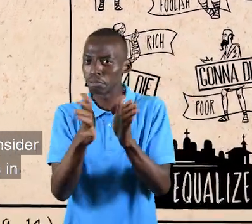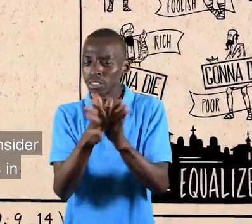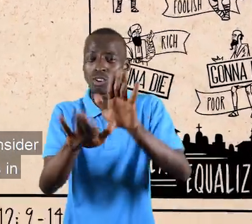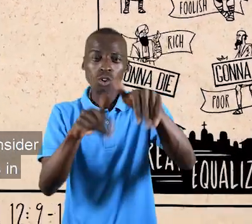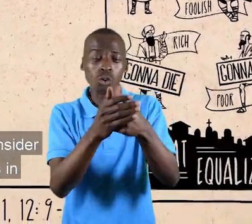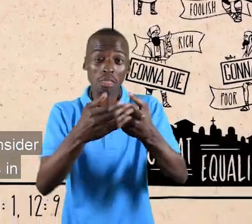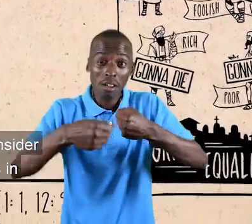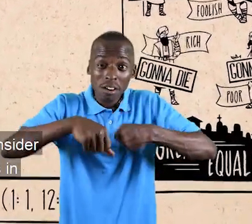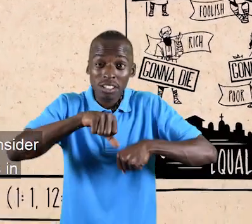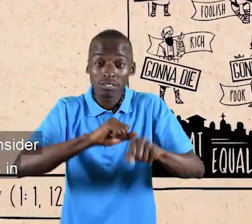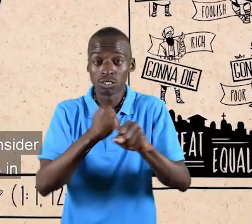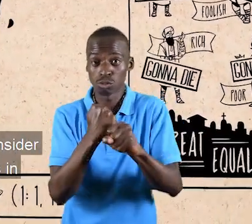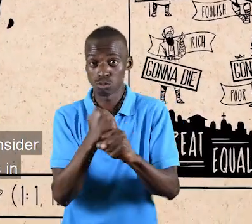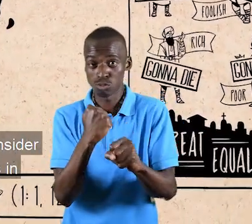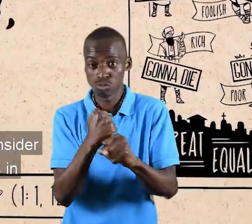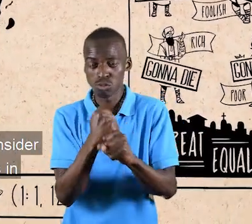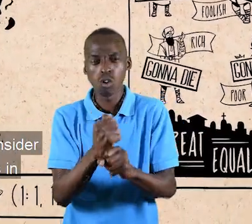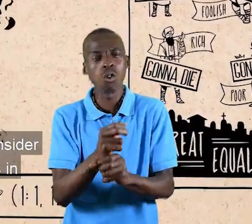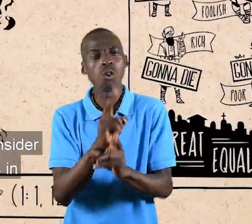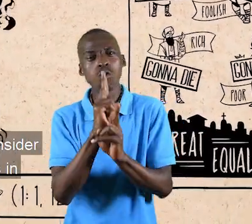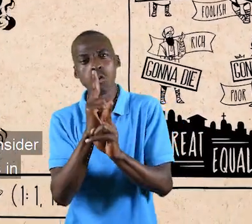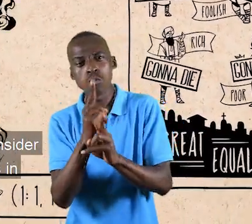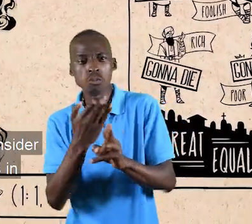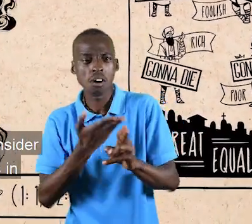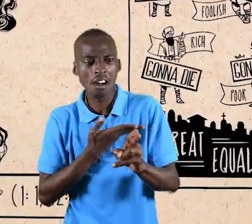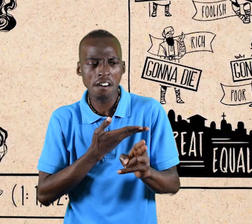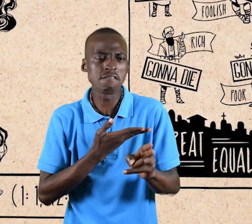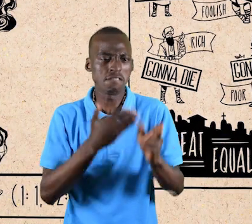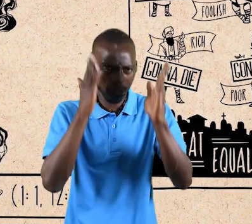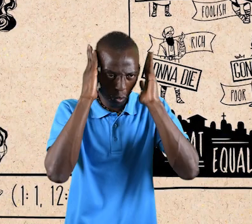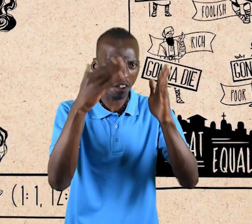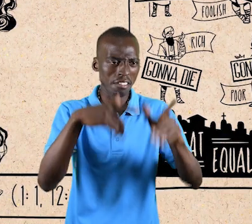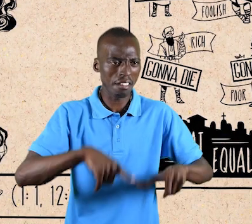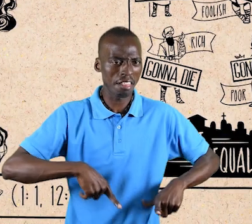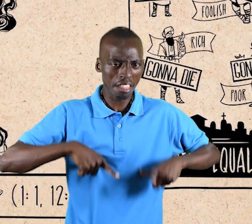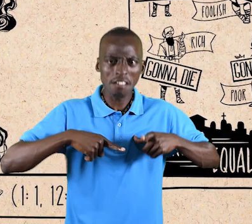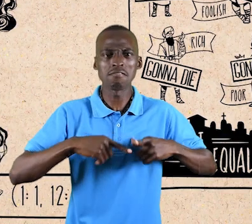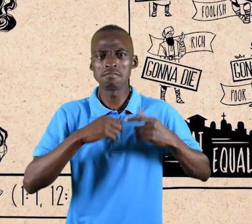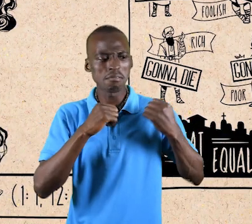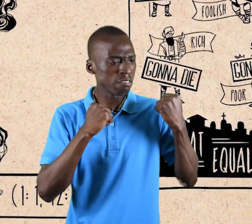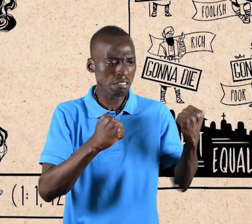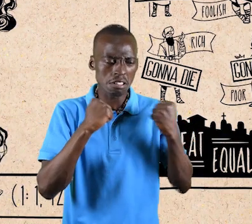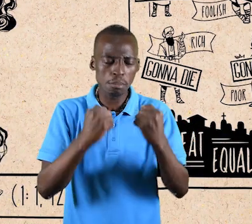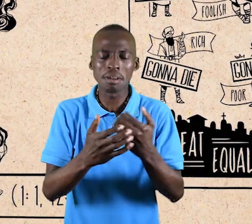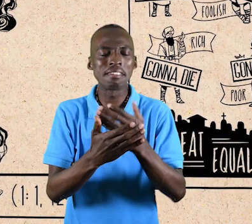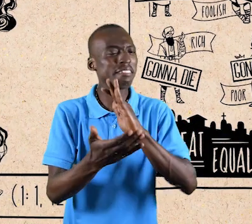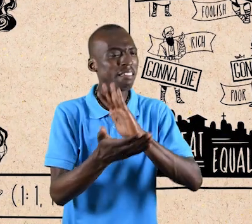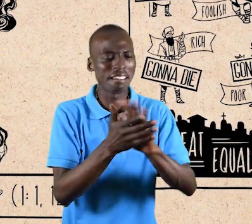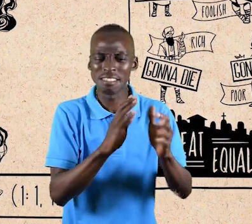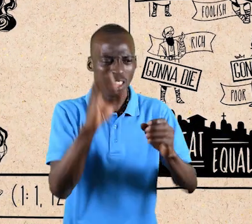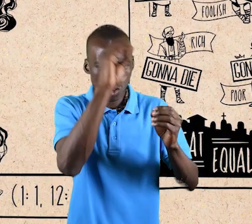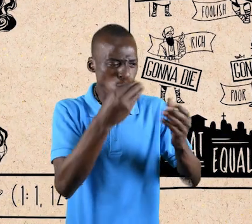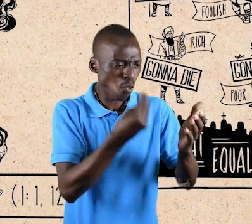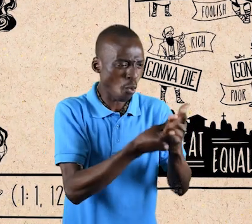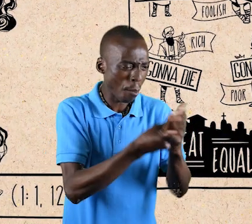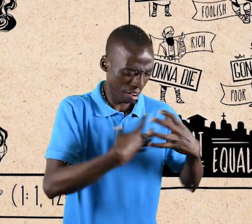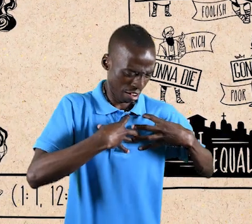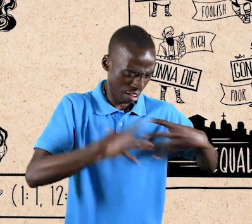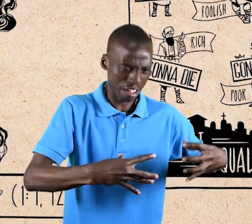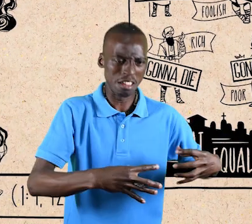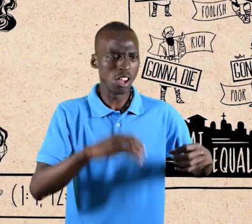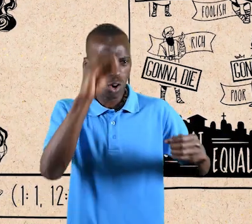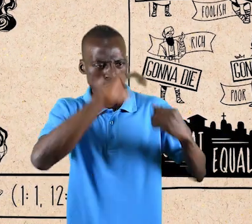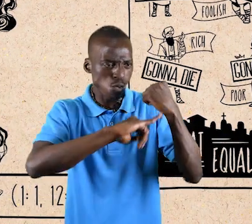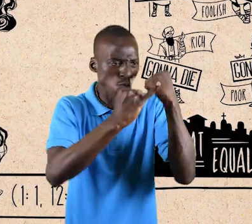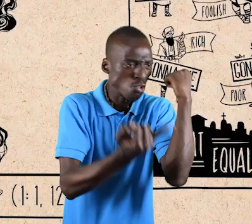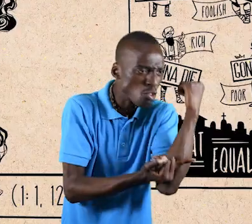the activities and false hopes that we invest our lives in to find meaning and significance, like wealth or career or social